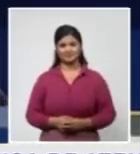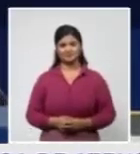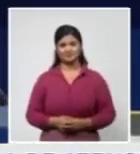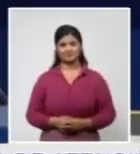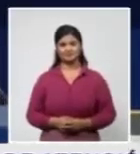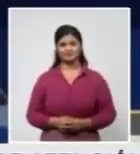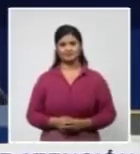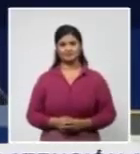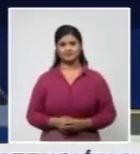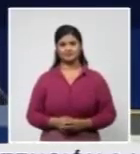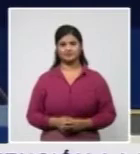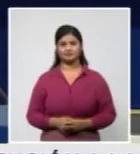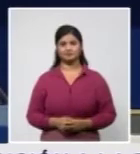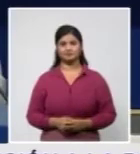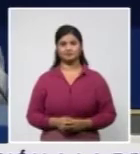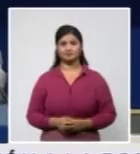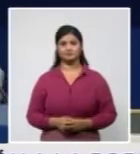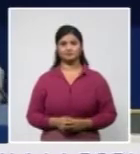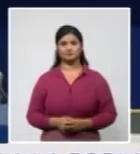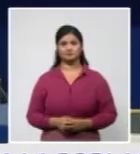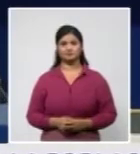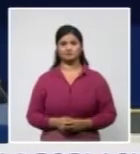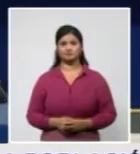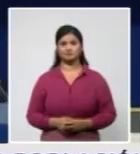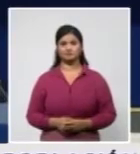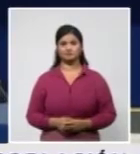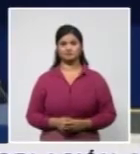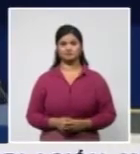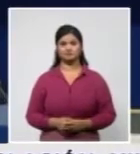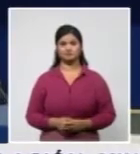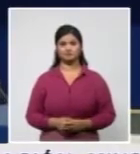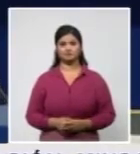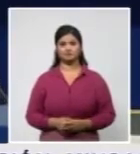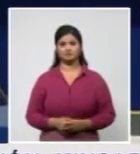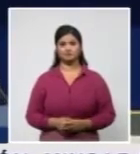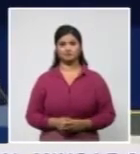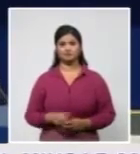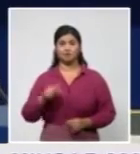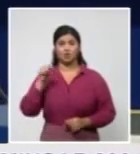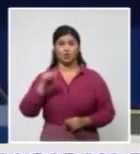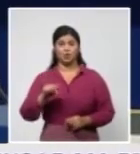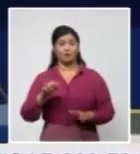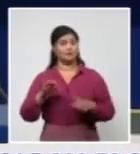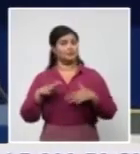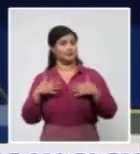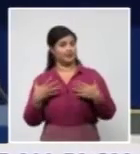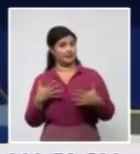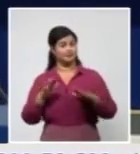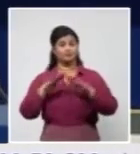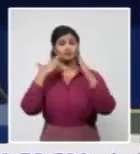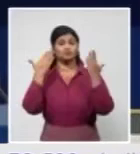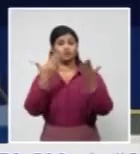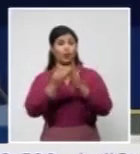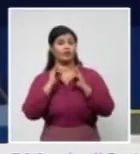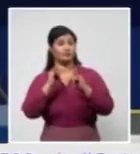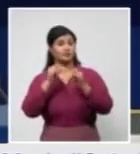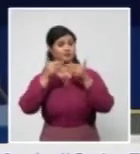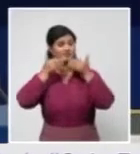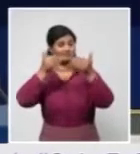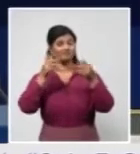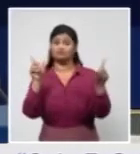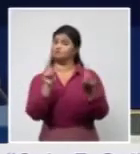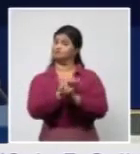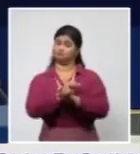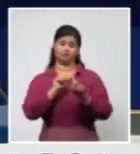are positive, especially in some aspects. But what they do is remind us of the behavior of